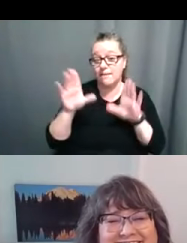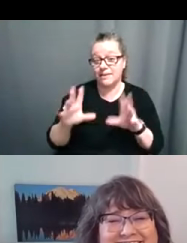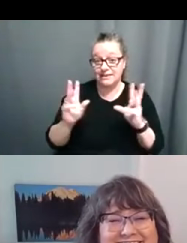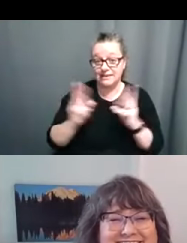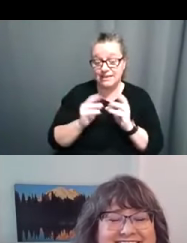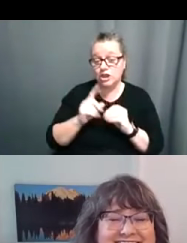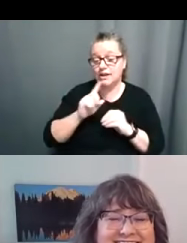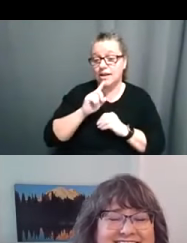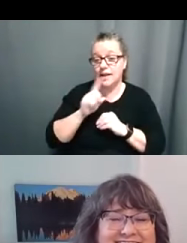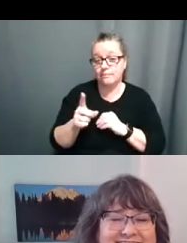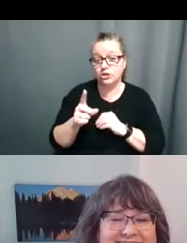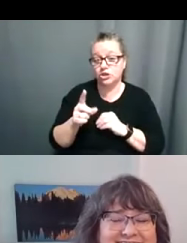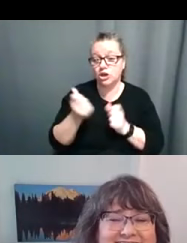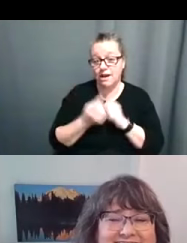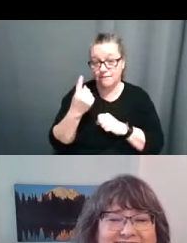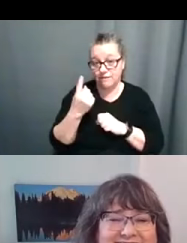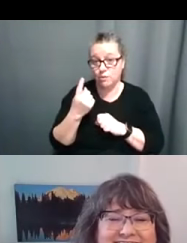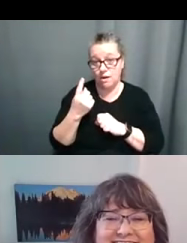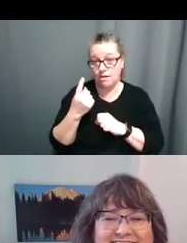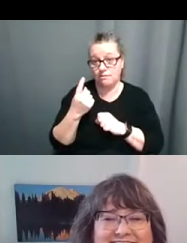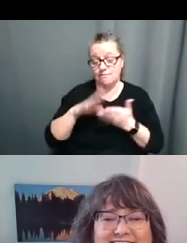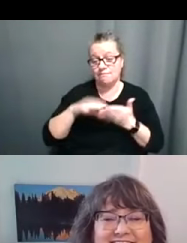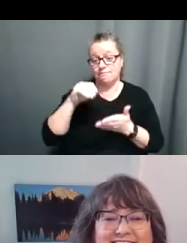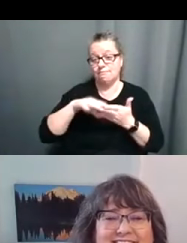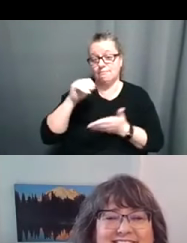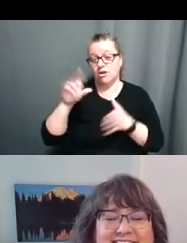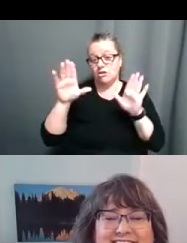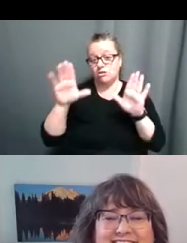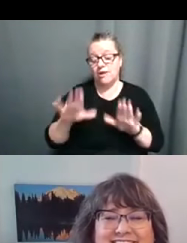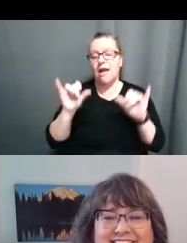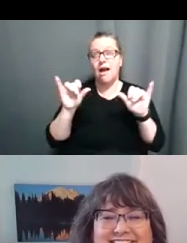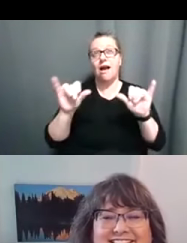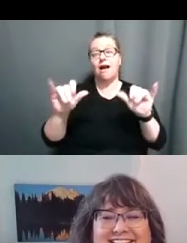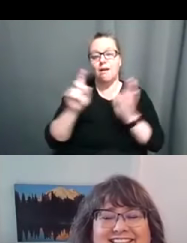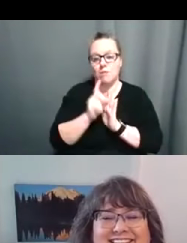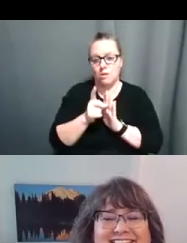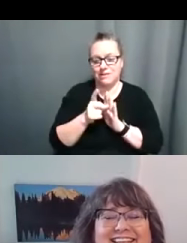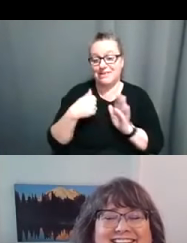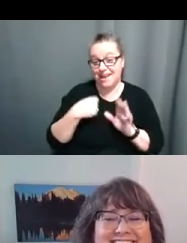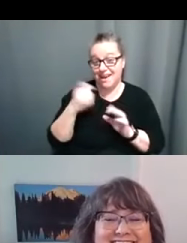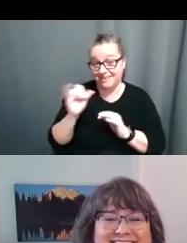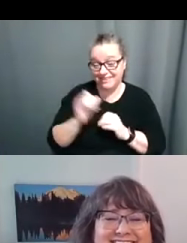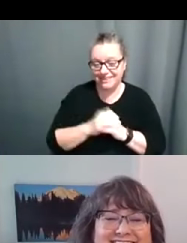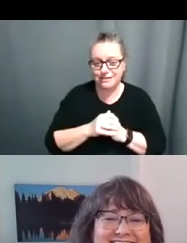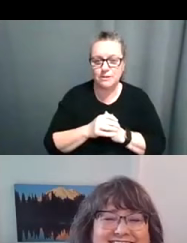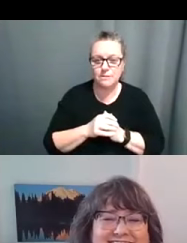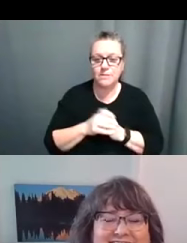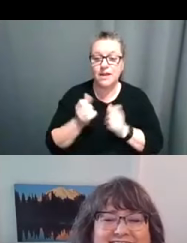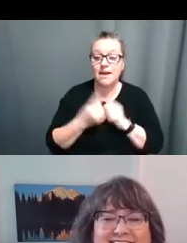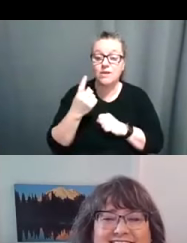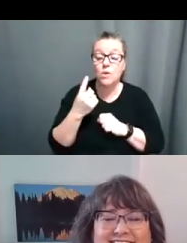and I'm sure everyone got some great aha moments out of that. I did.